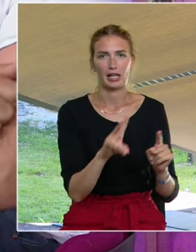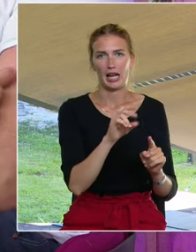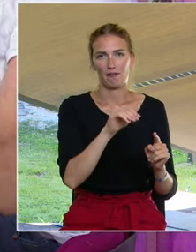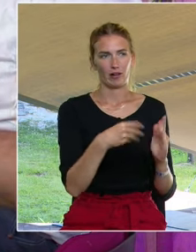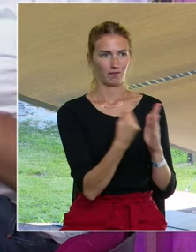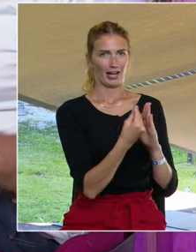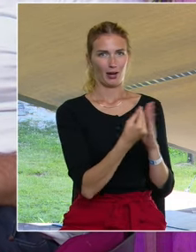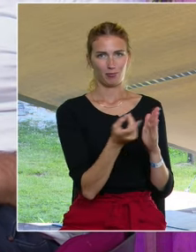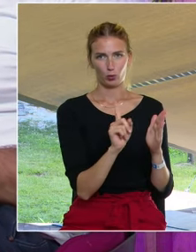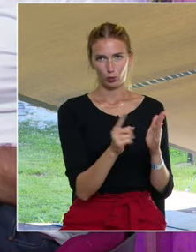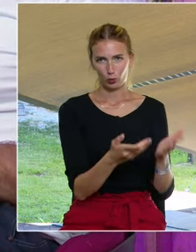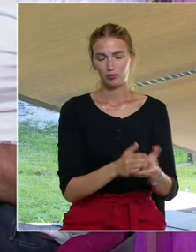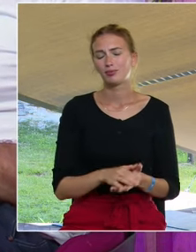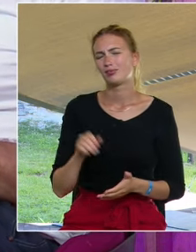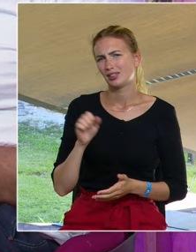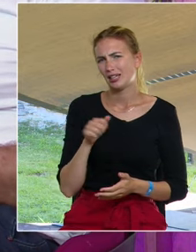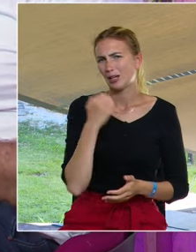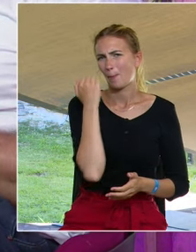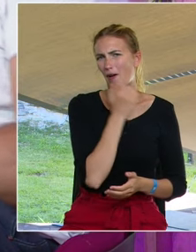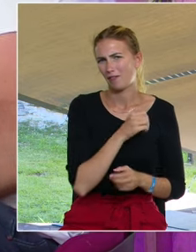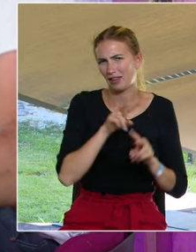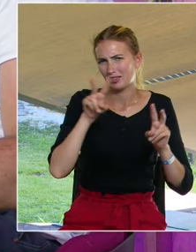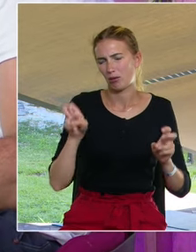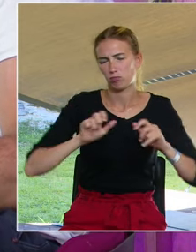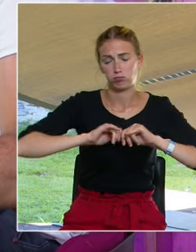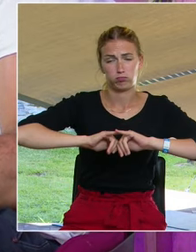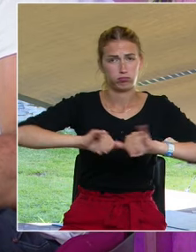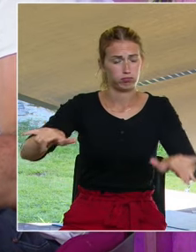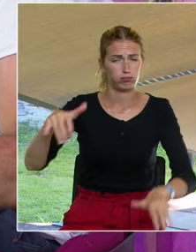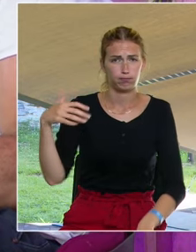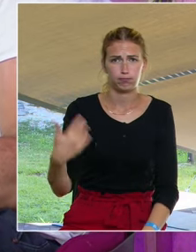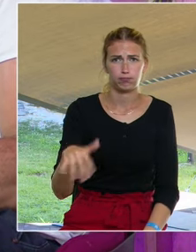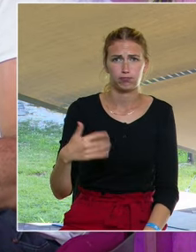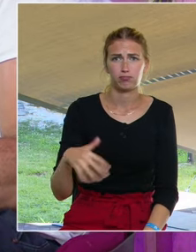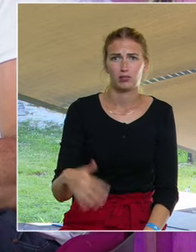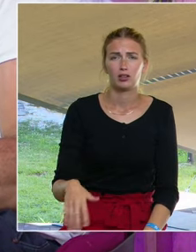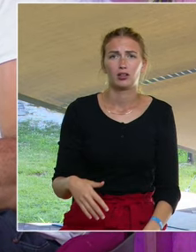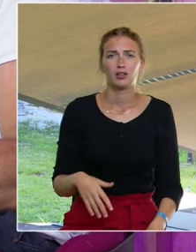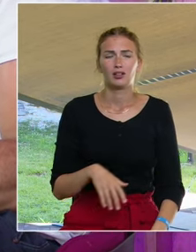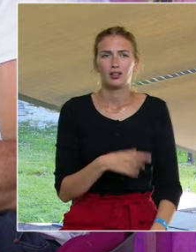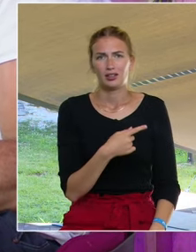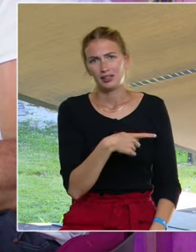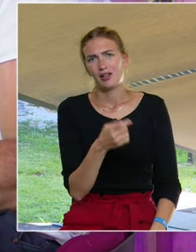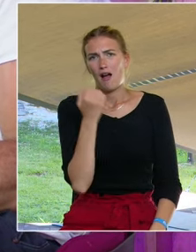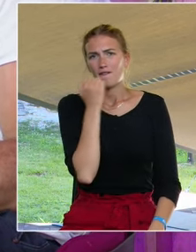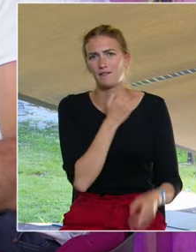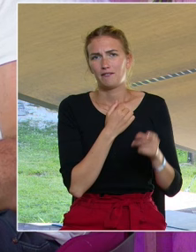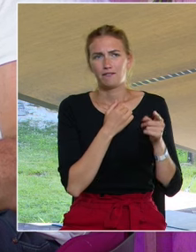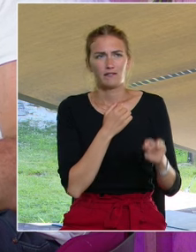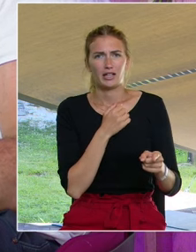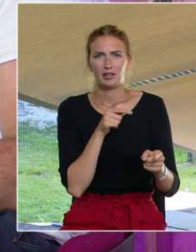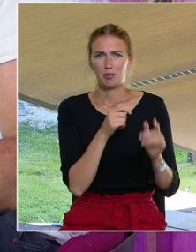yeah, so the apes kind of took off, and they are like